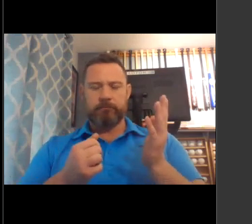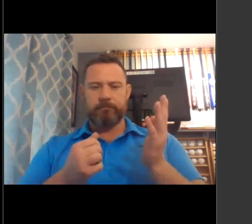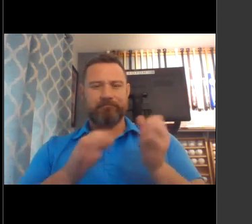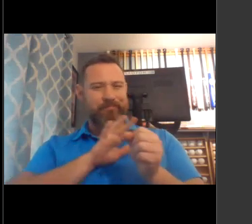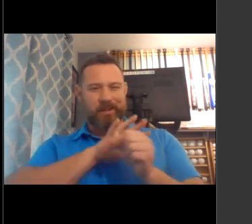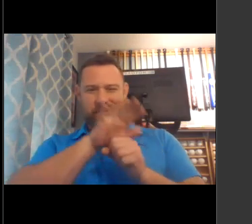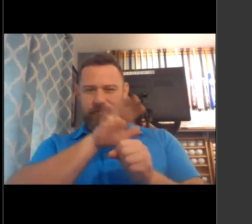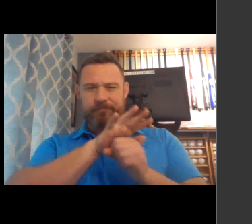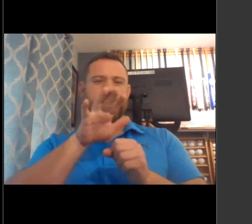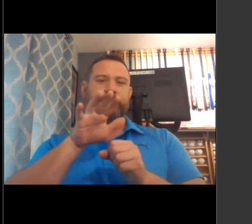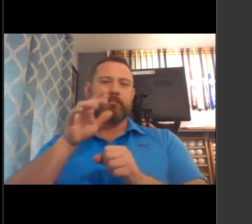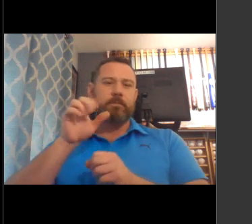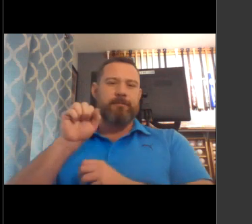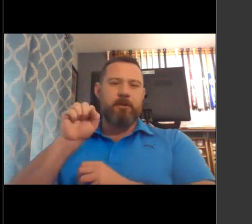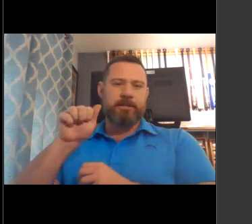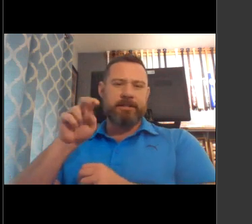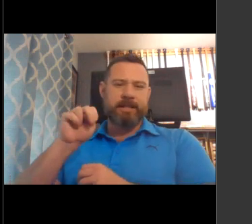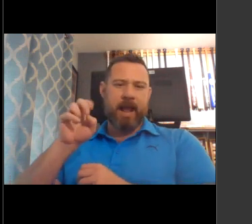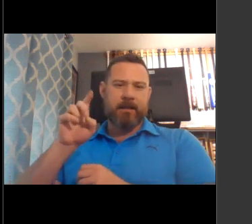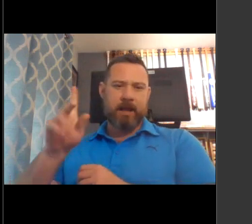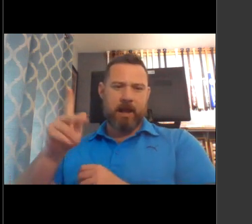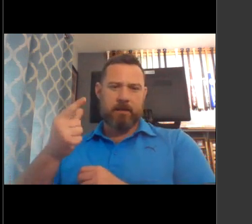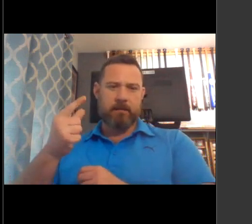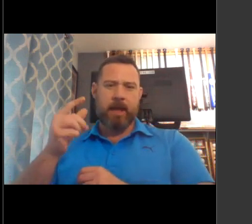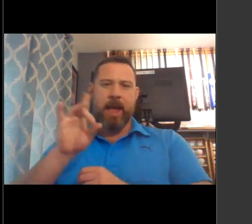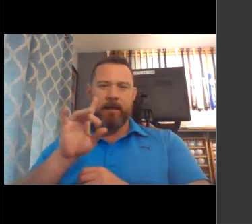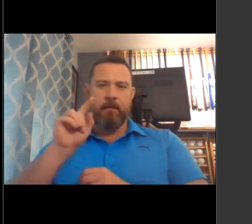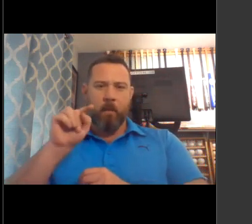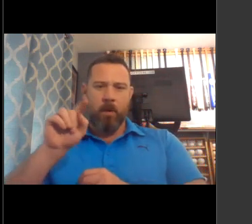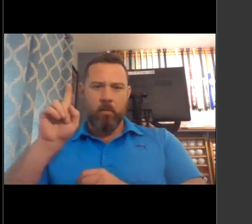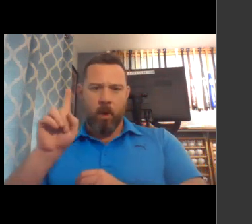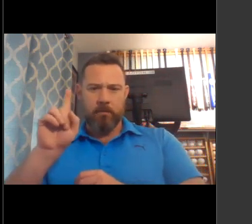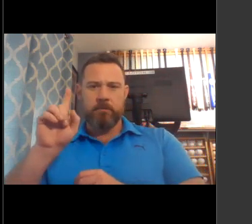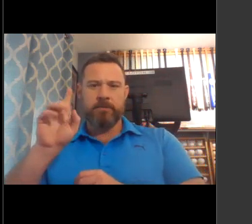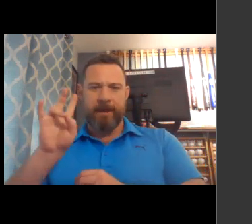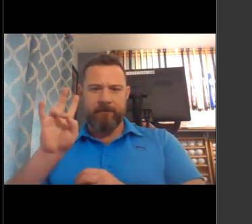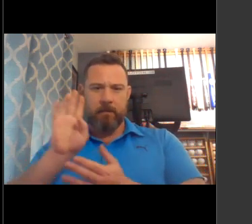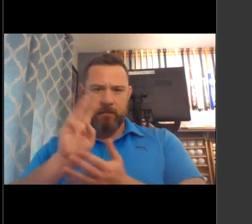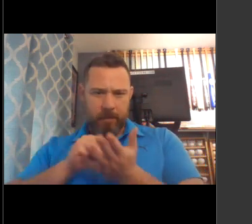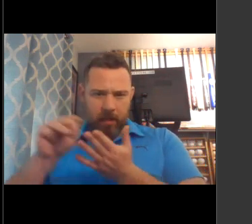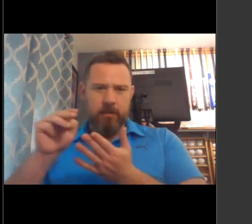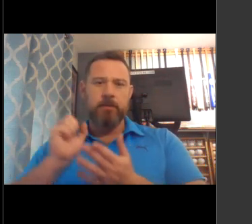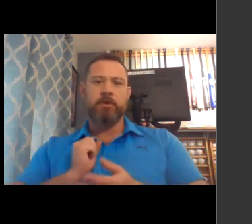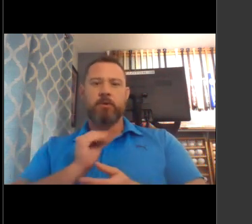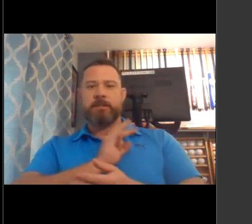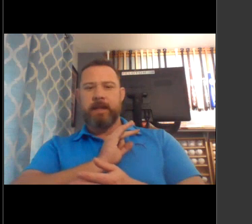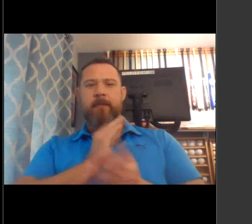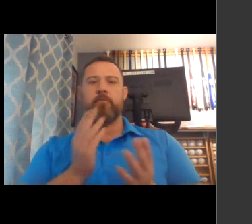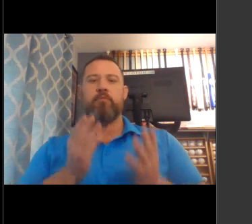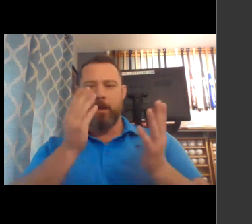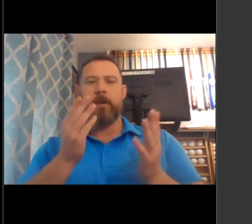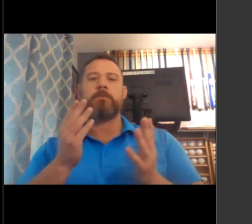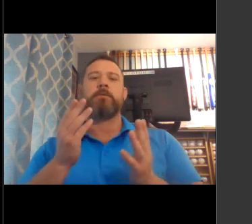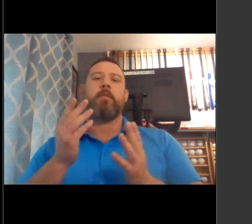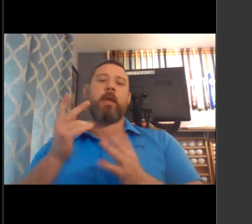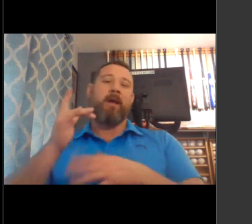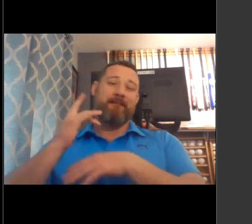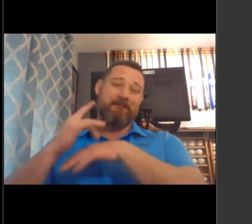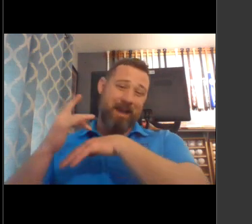program Sandag's 8.137 million request, so staff recommends programming the available